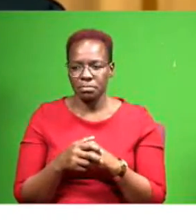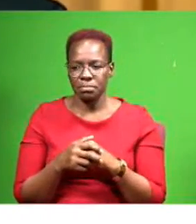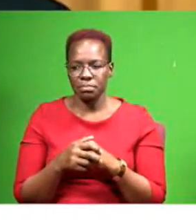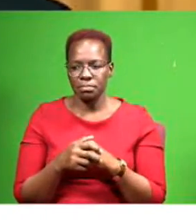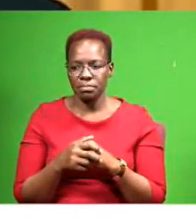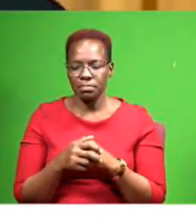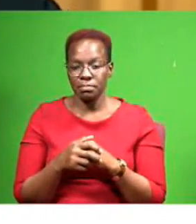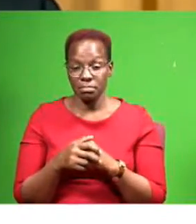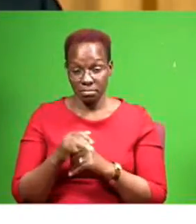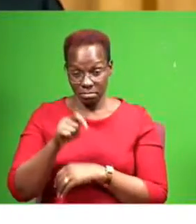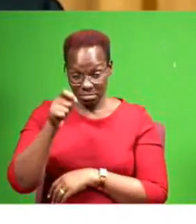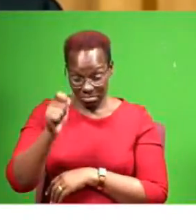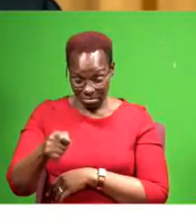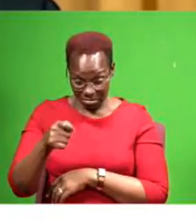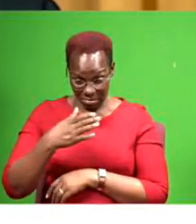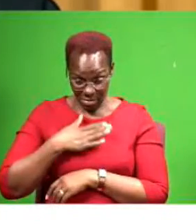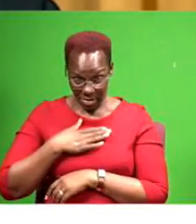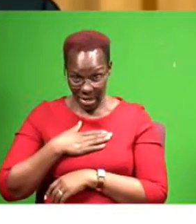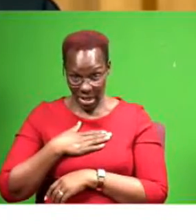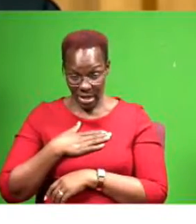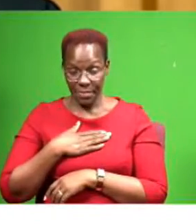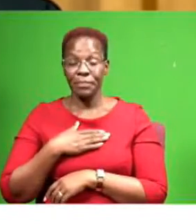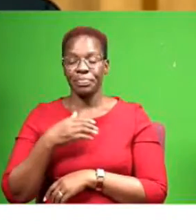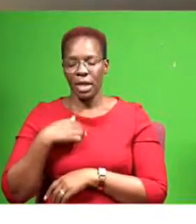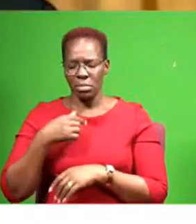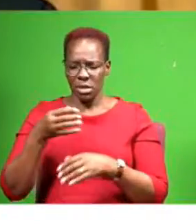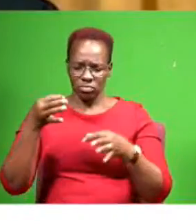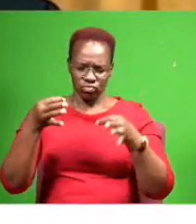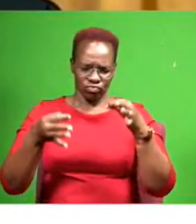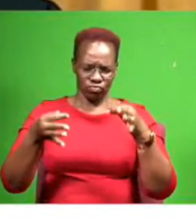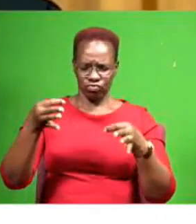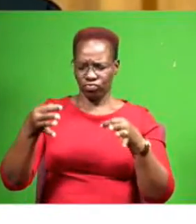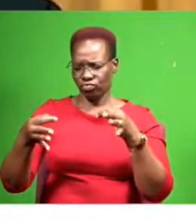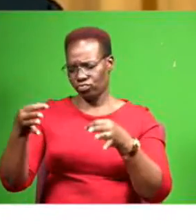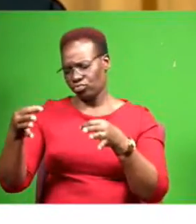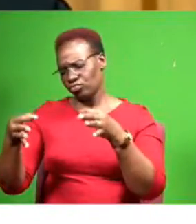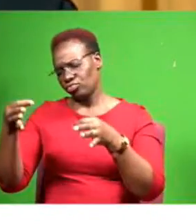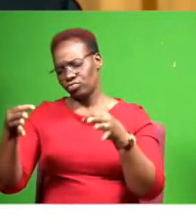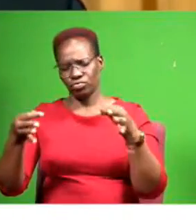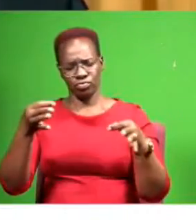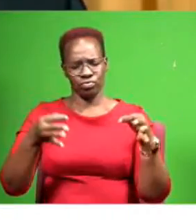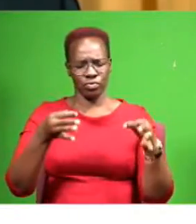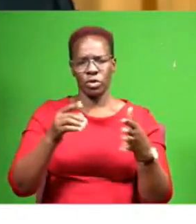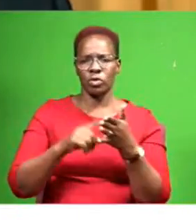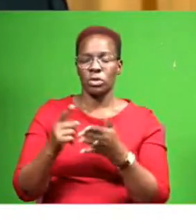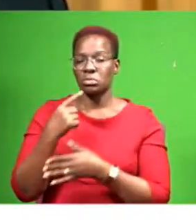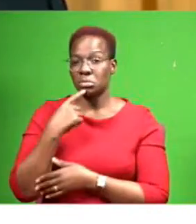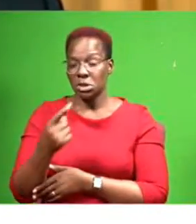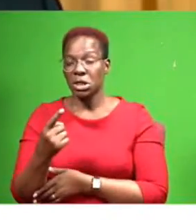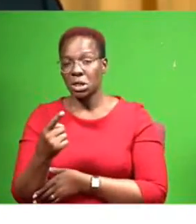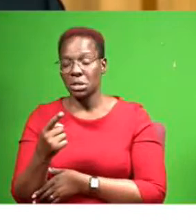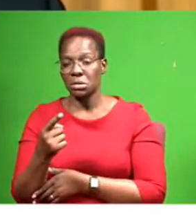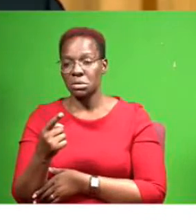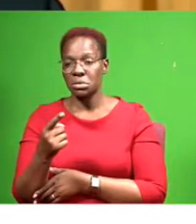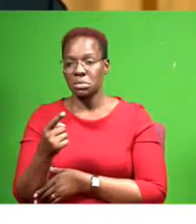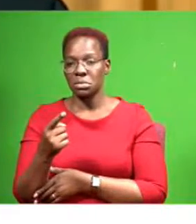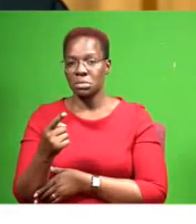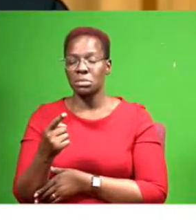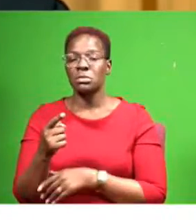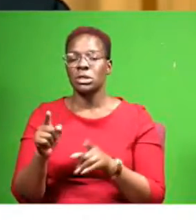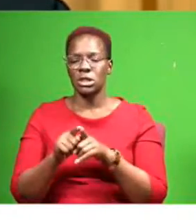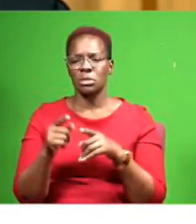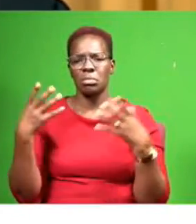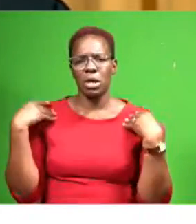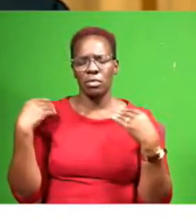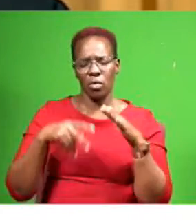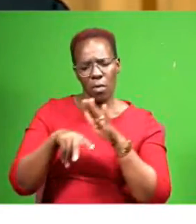In my judgment, I have examined what Professor Nwabweze says on sovereignty and the exercise of